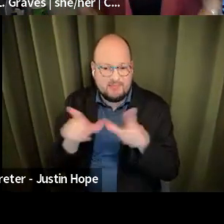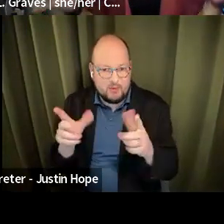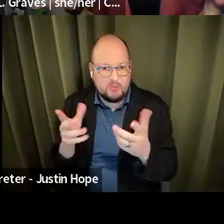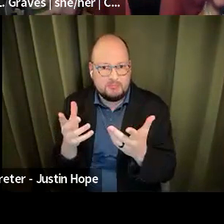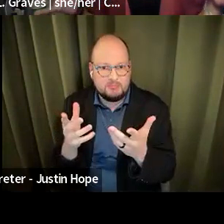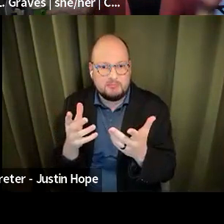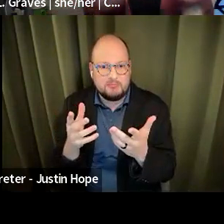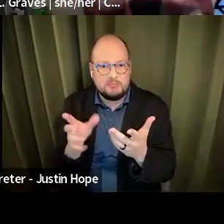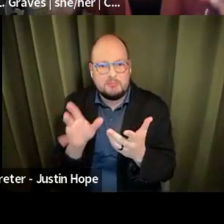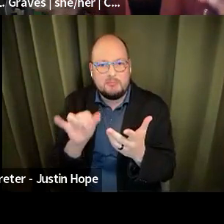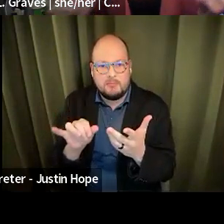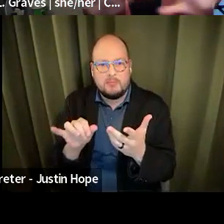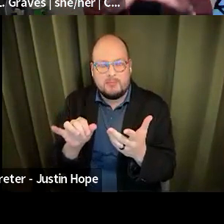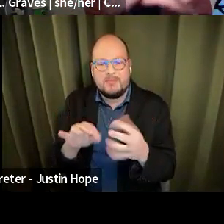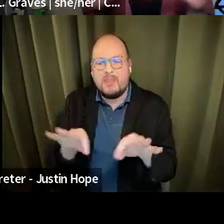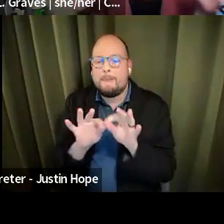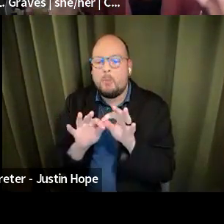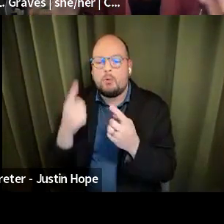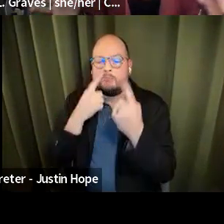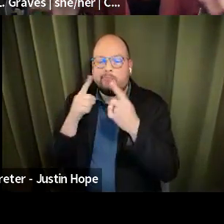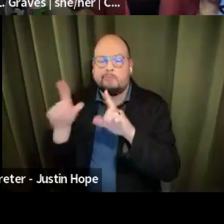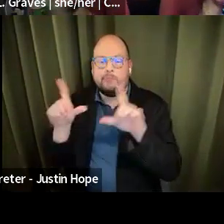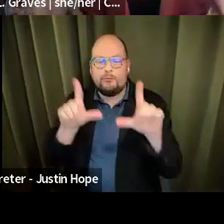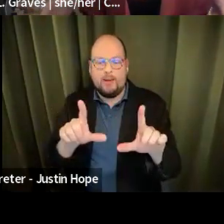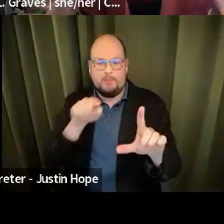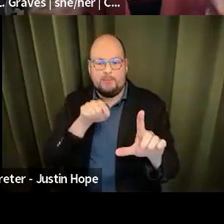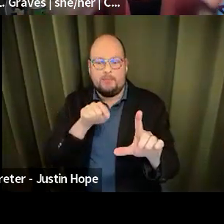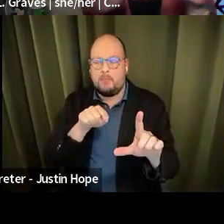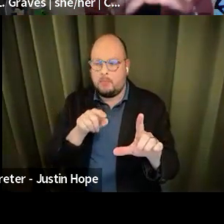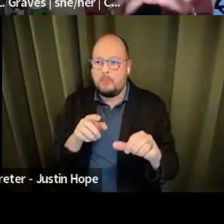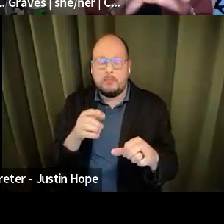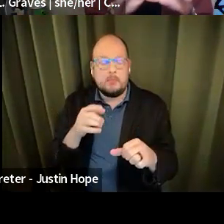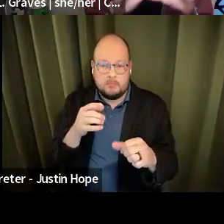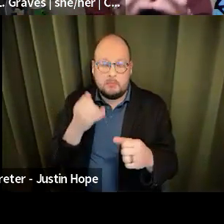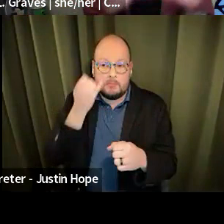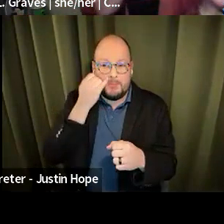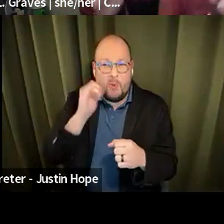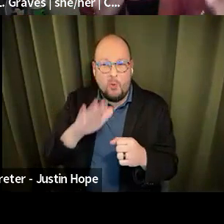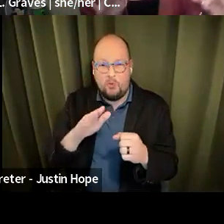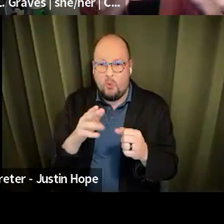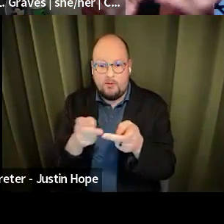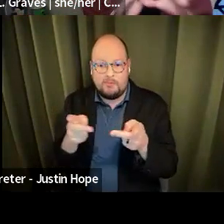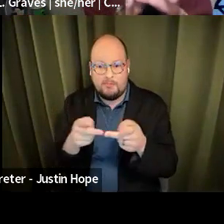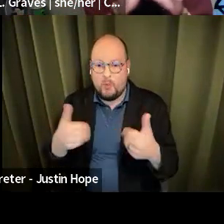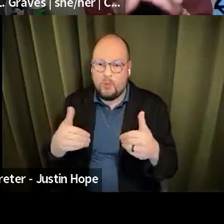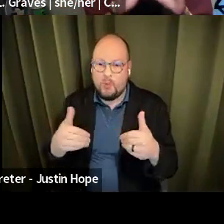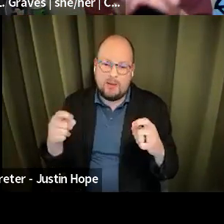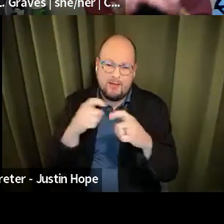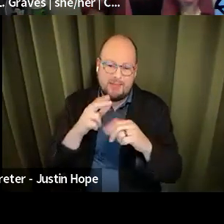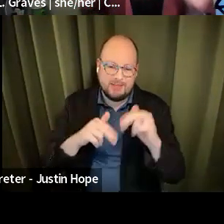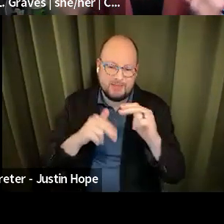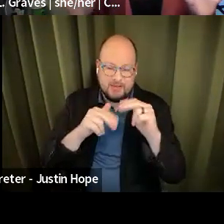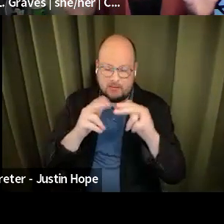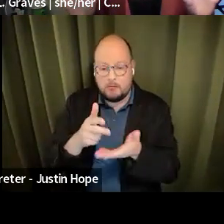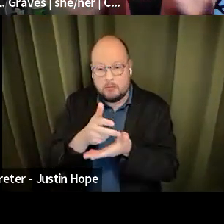that framing piece, especially if you have a complex facility. And it's not just the parking garage, but it's